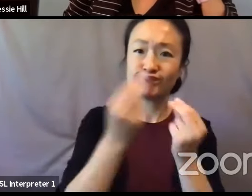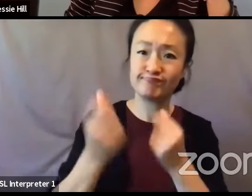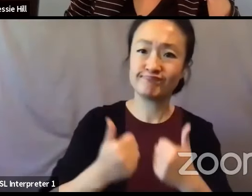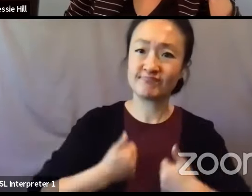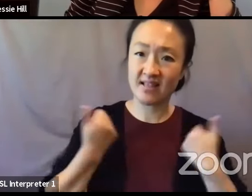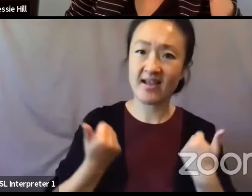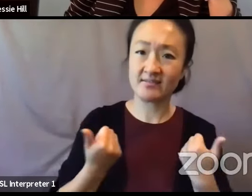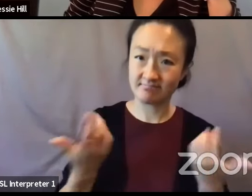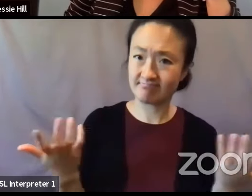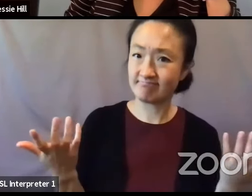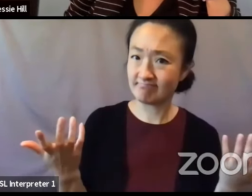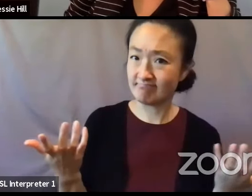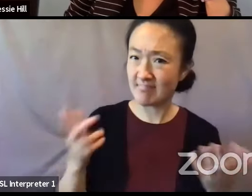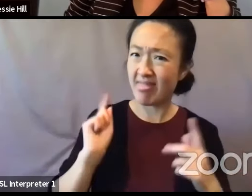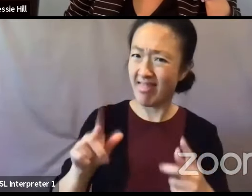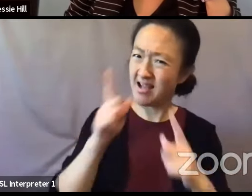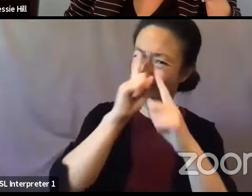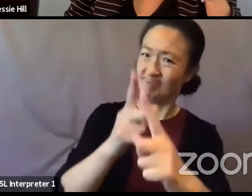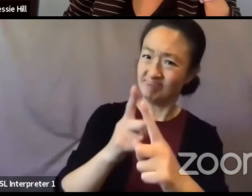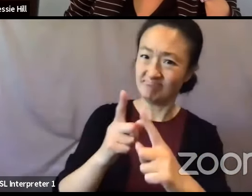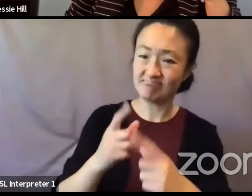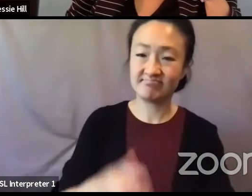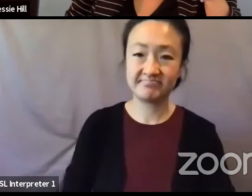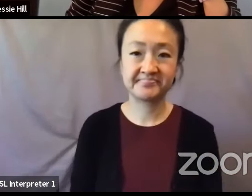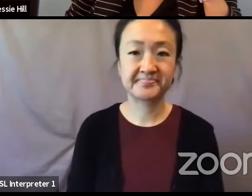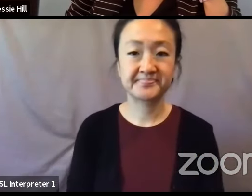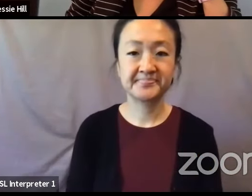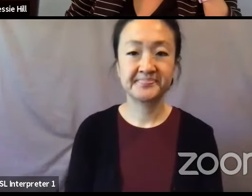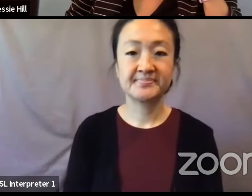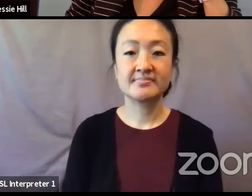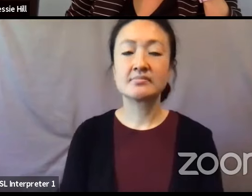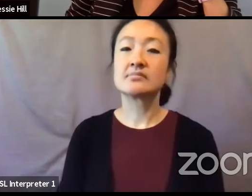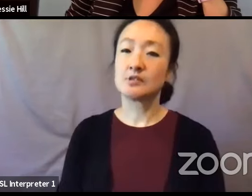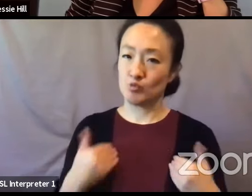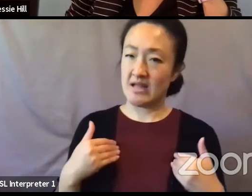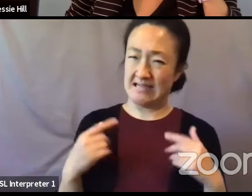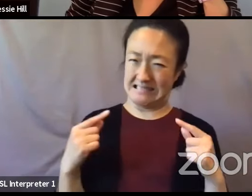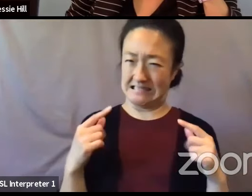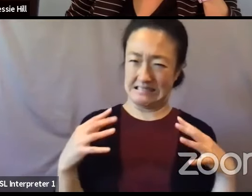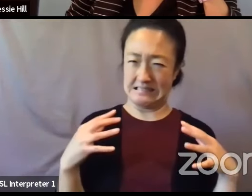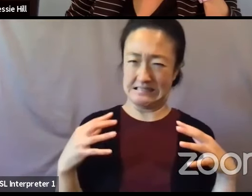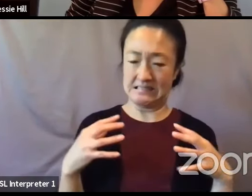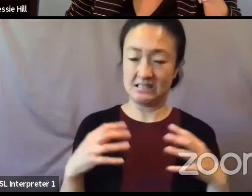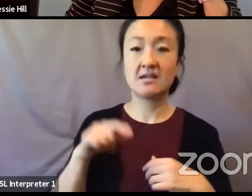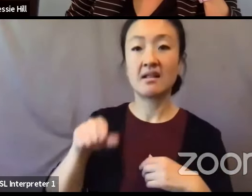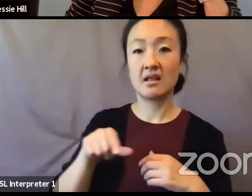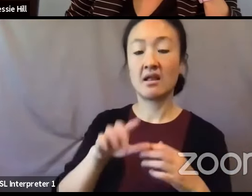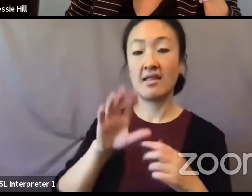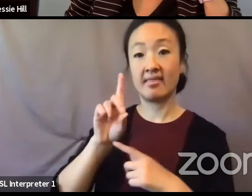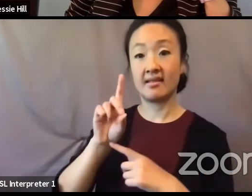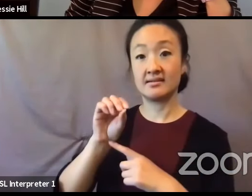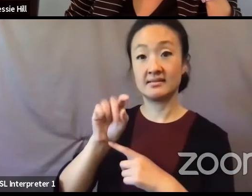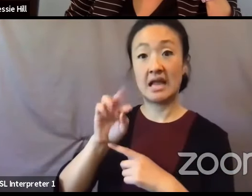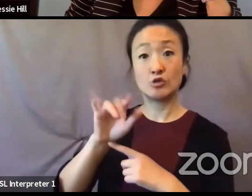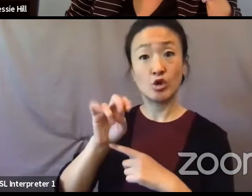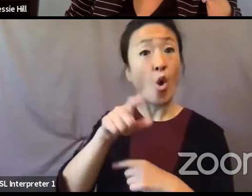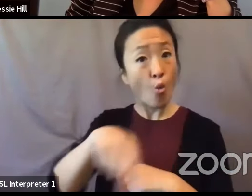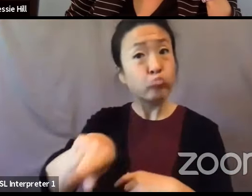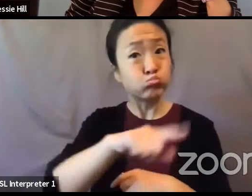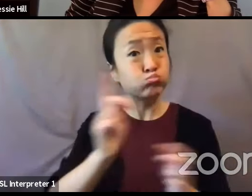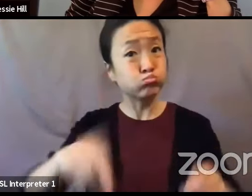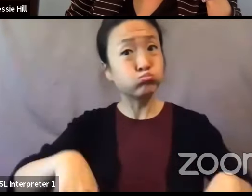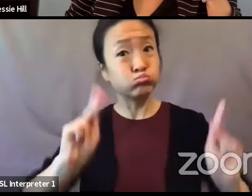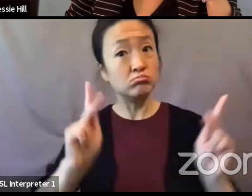way. And so there is a tension in, on the one hand, the doctrine that tries to say, you're allowed to speak, but